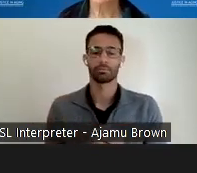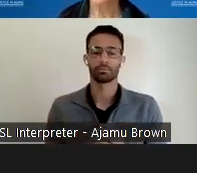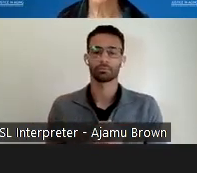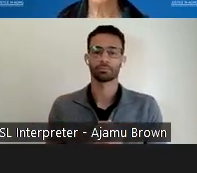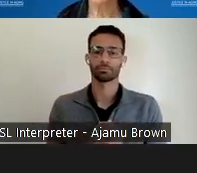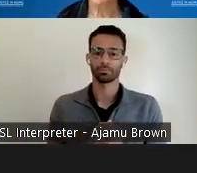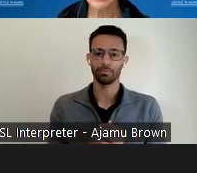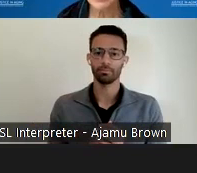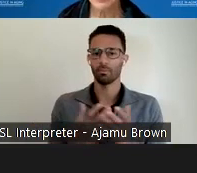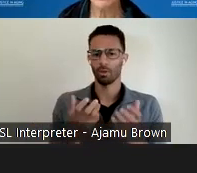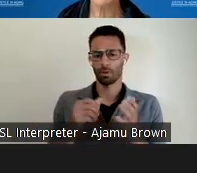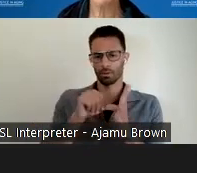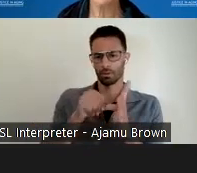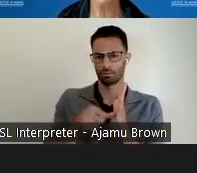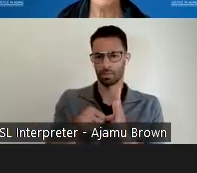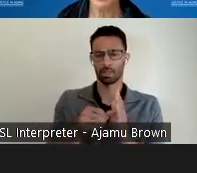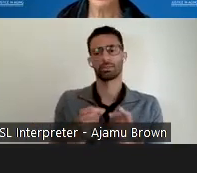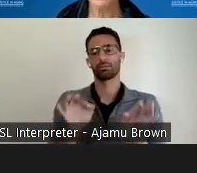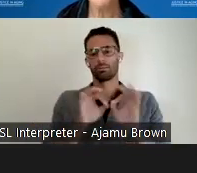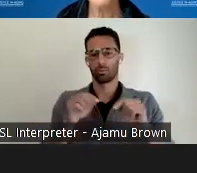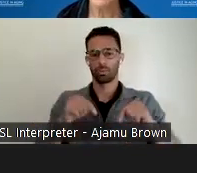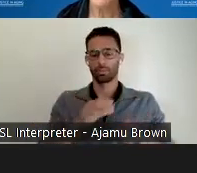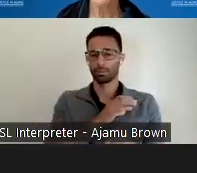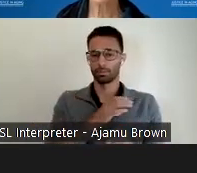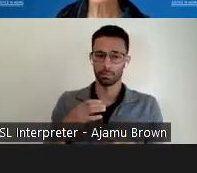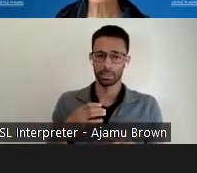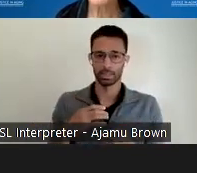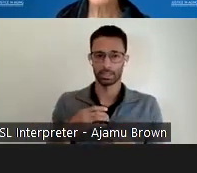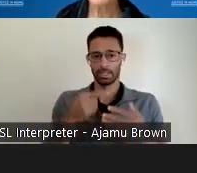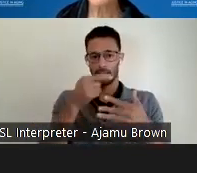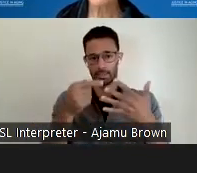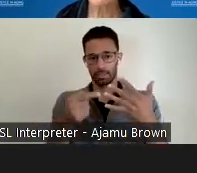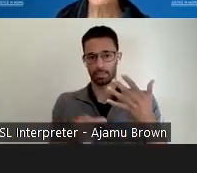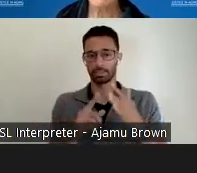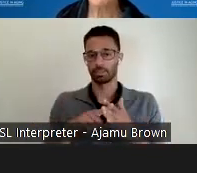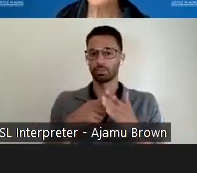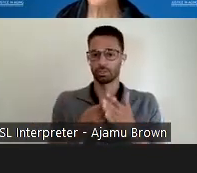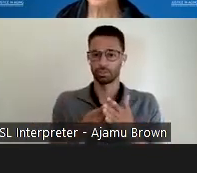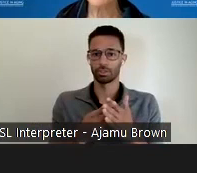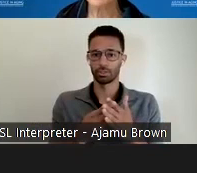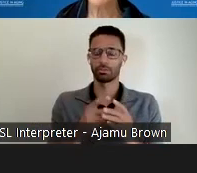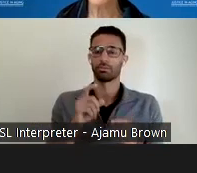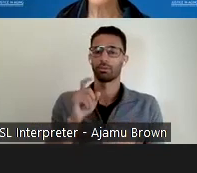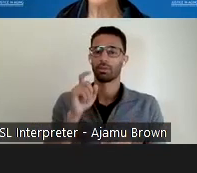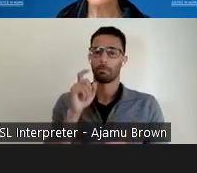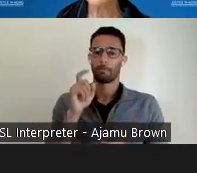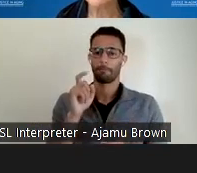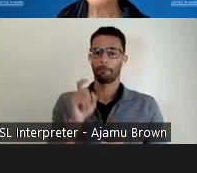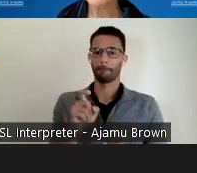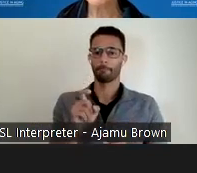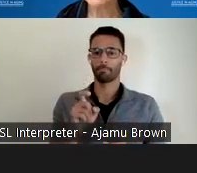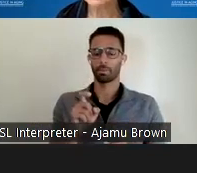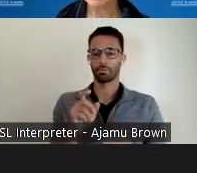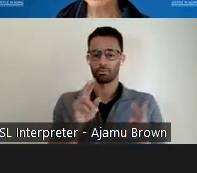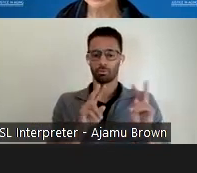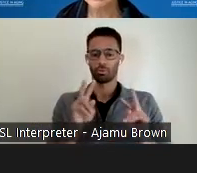that this committee and these initiatives really bring together the housing issues for older adults and